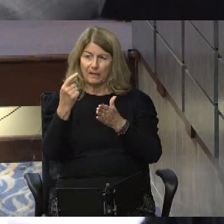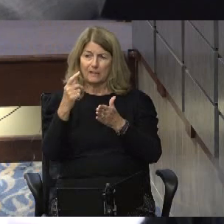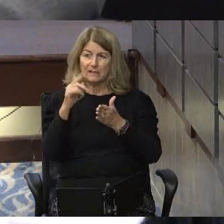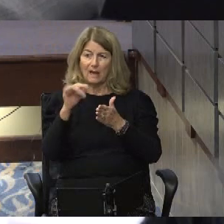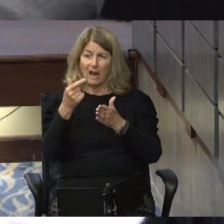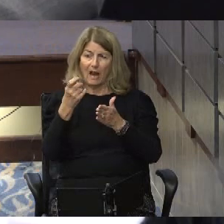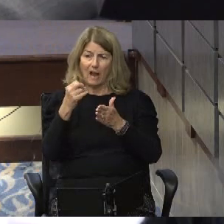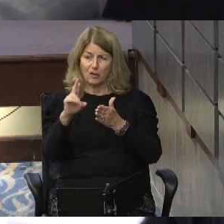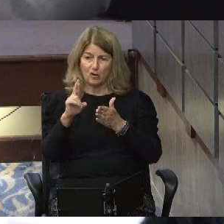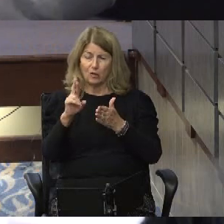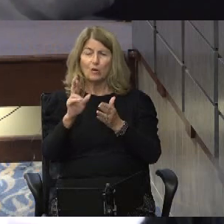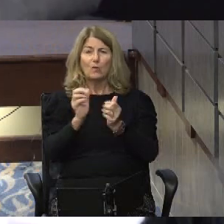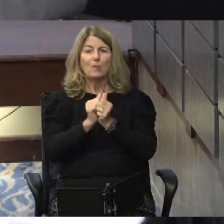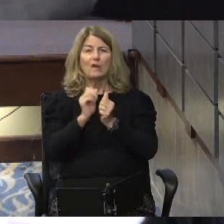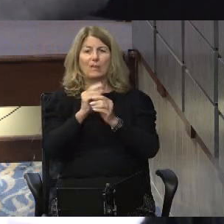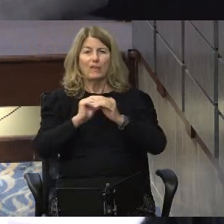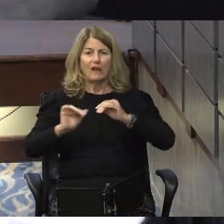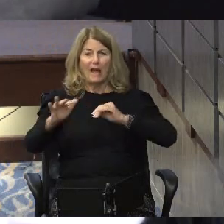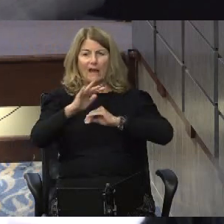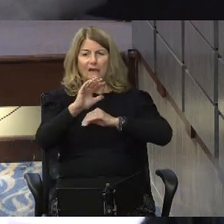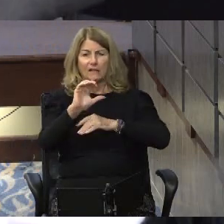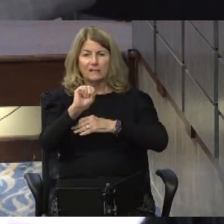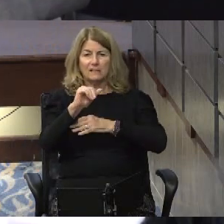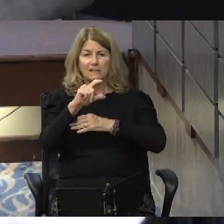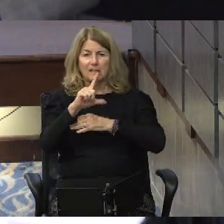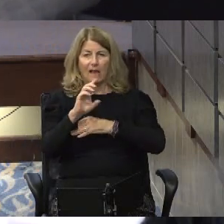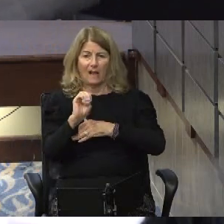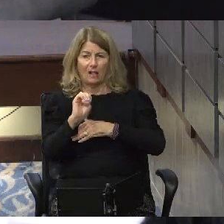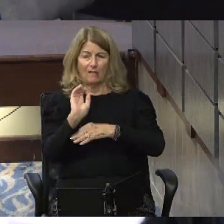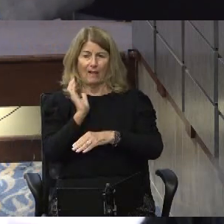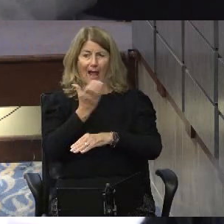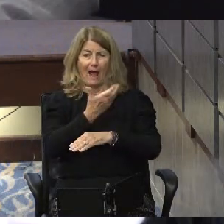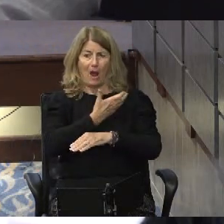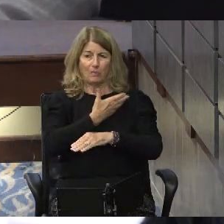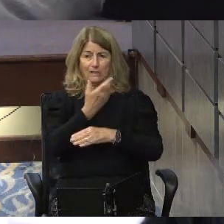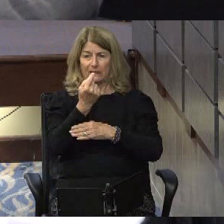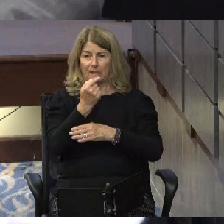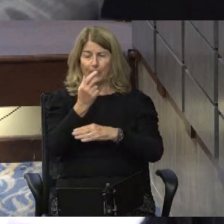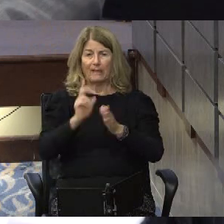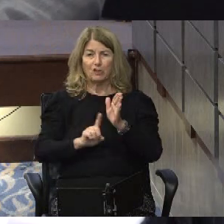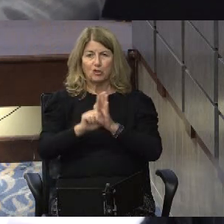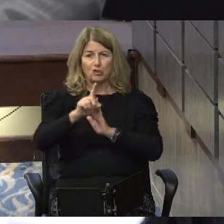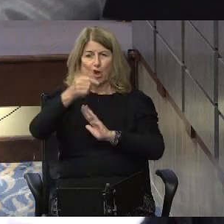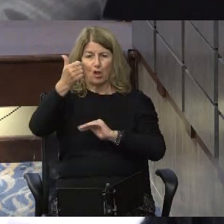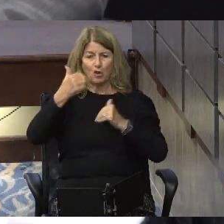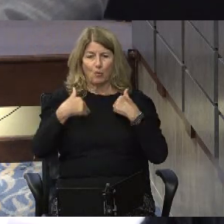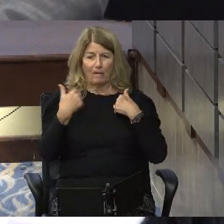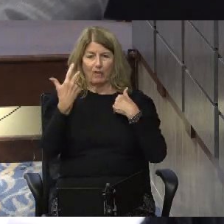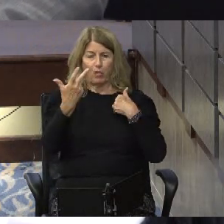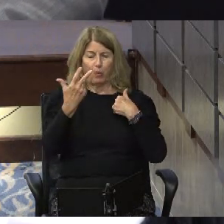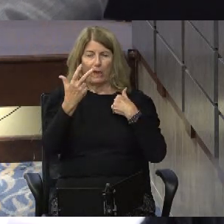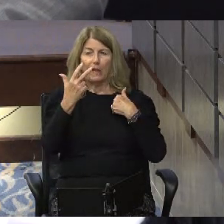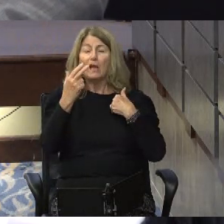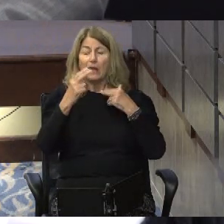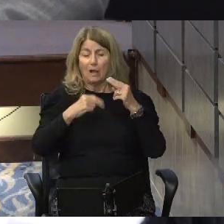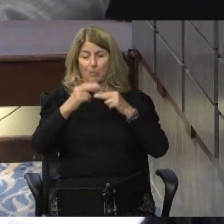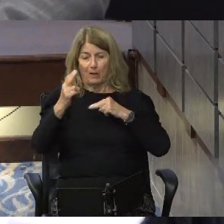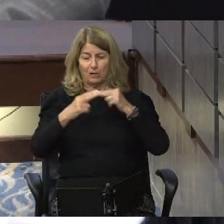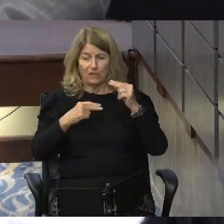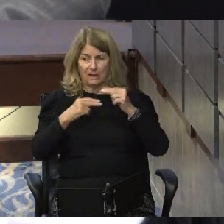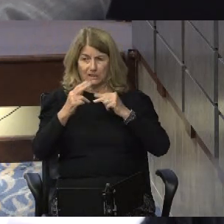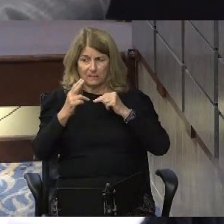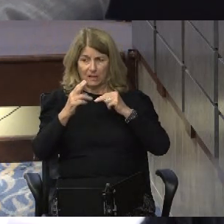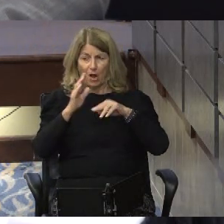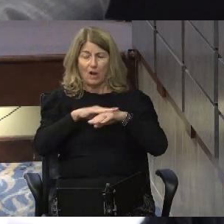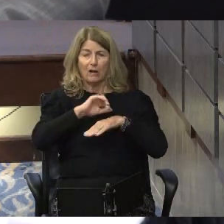geography, and the scale of ours is almost a little taller. I mean, you got 3 buildings that are pushing 100 feet on all